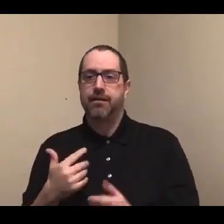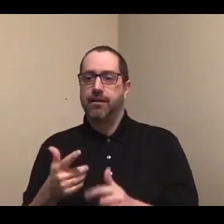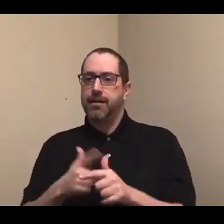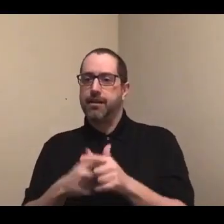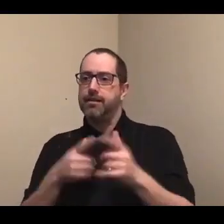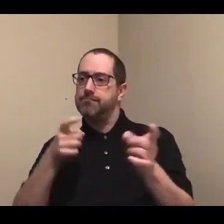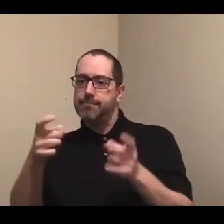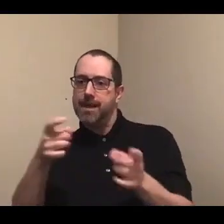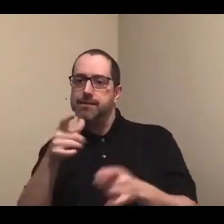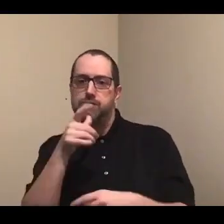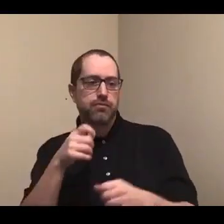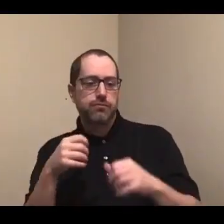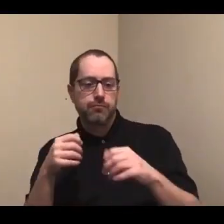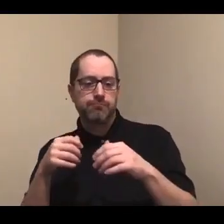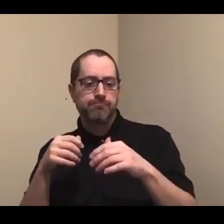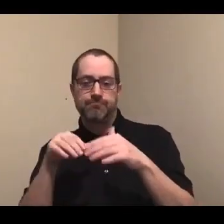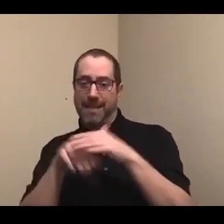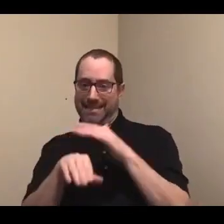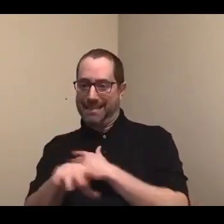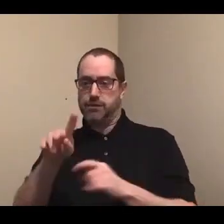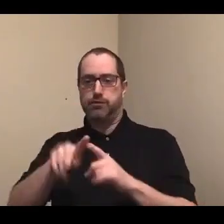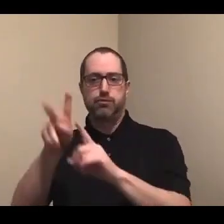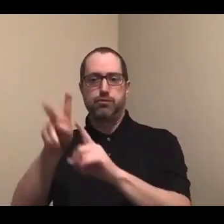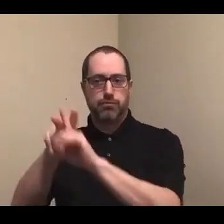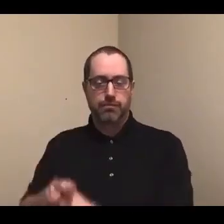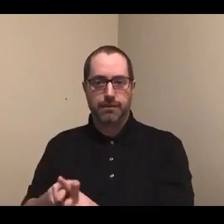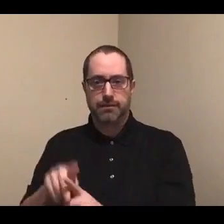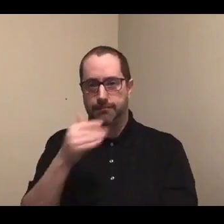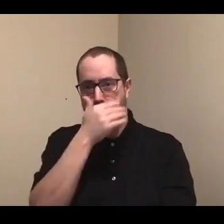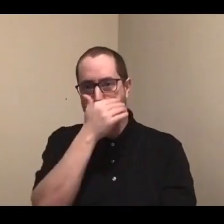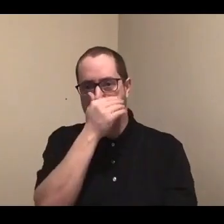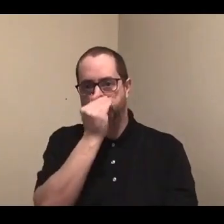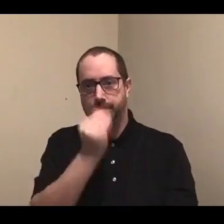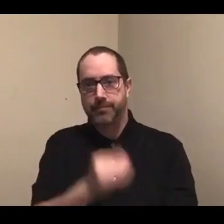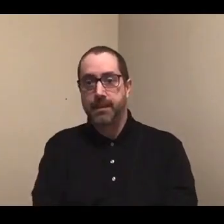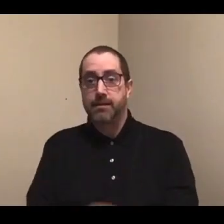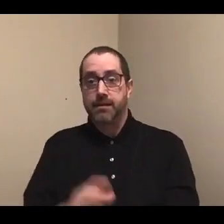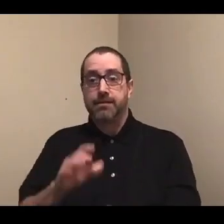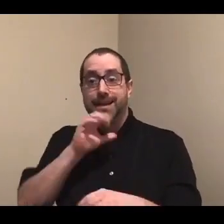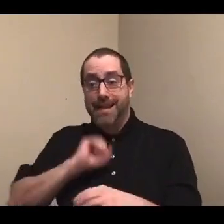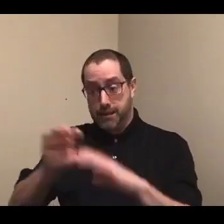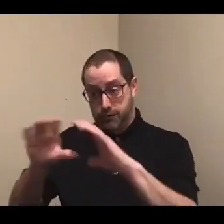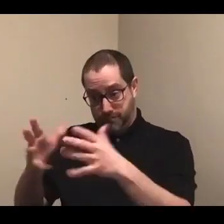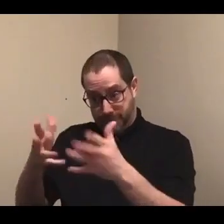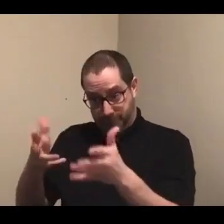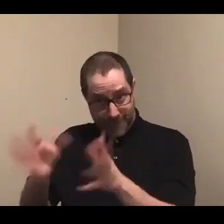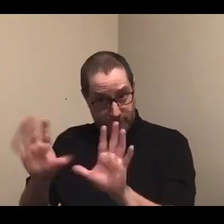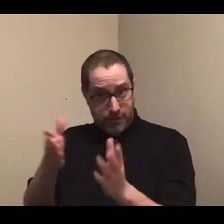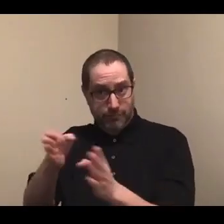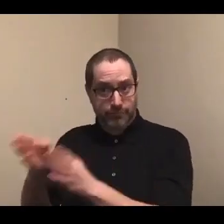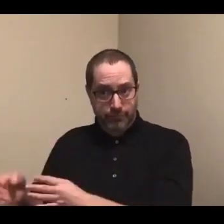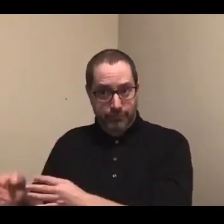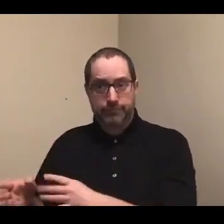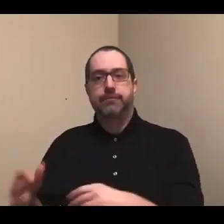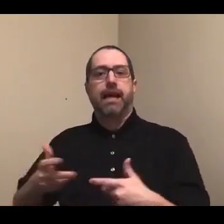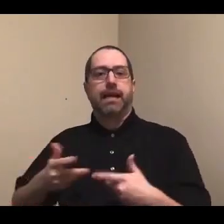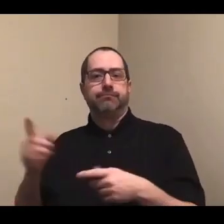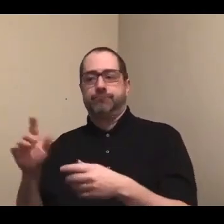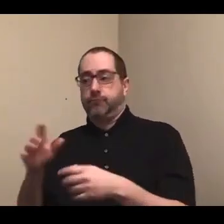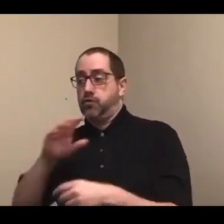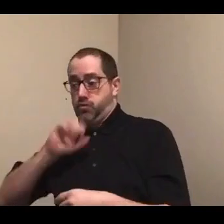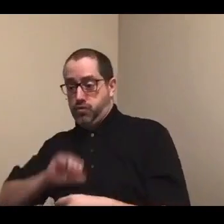access to appointments. We will be moving through the age groups sequentially in descending order to fill